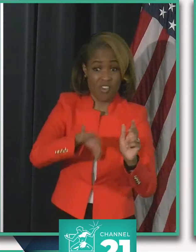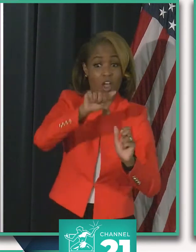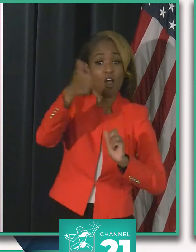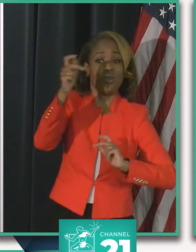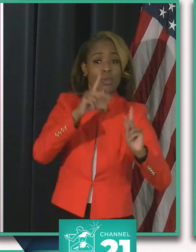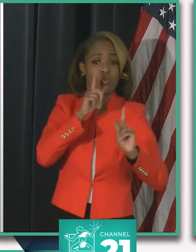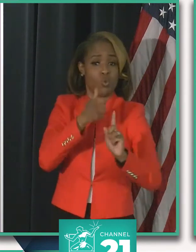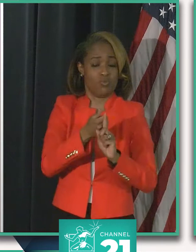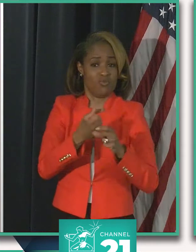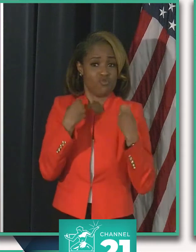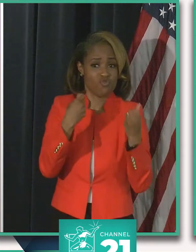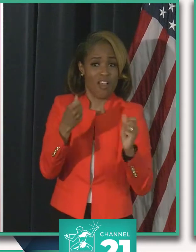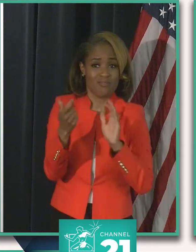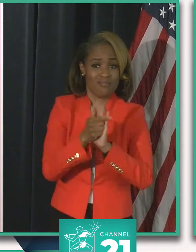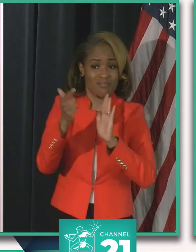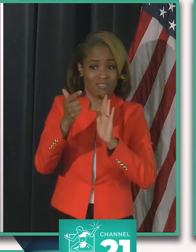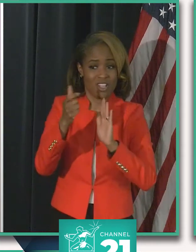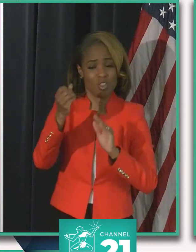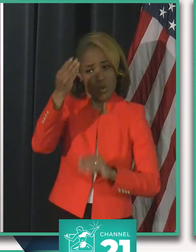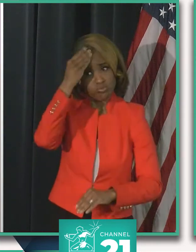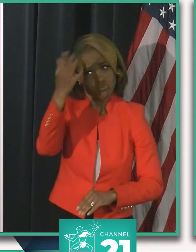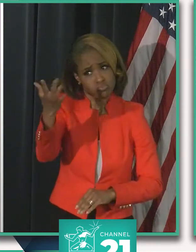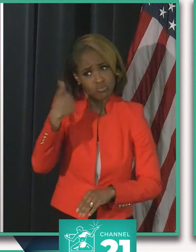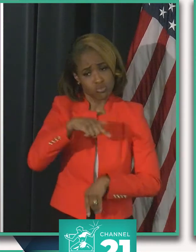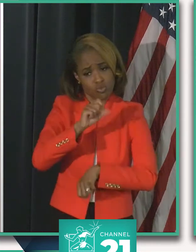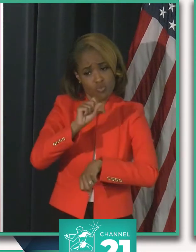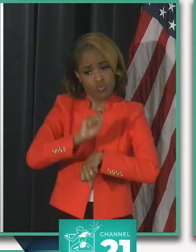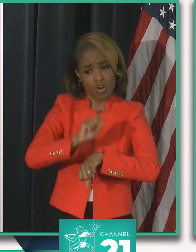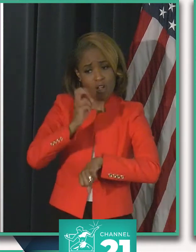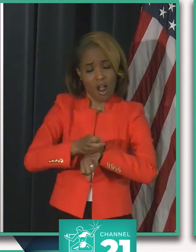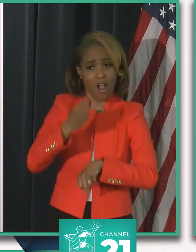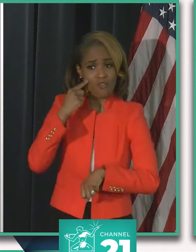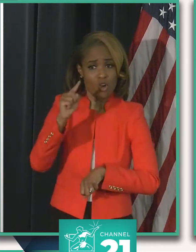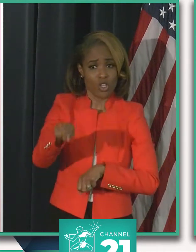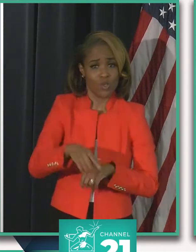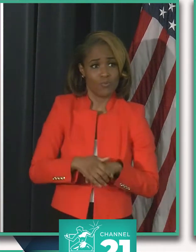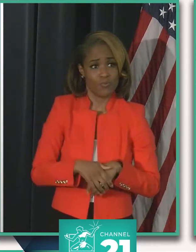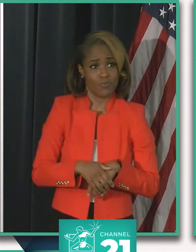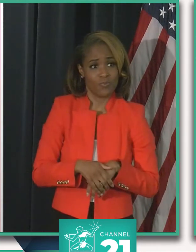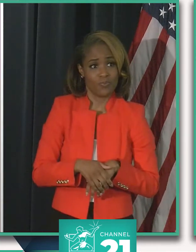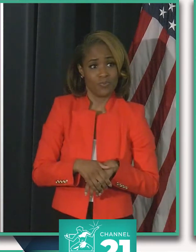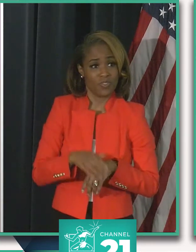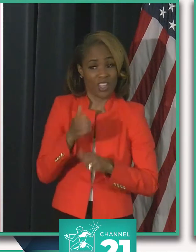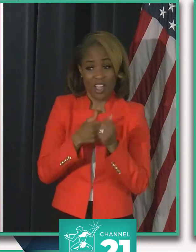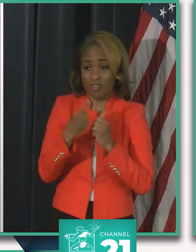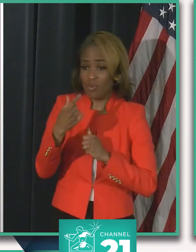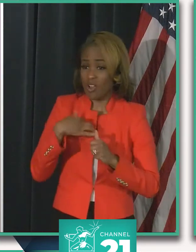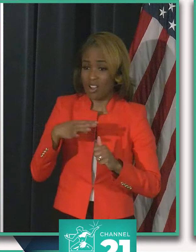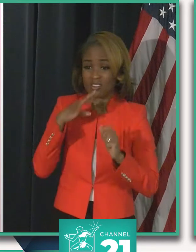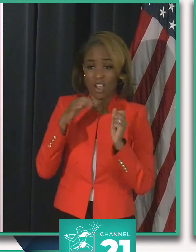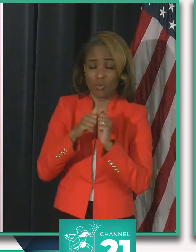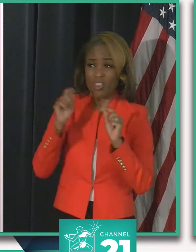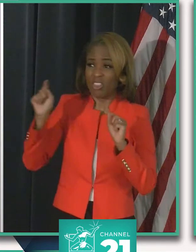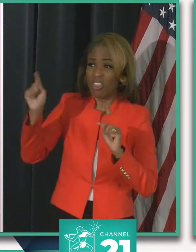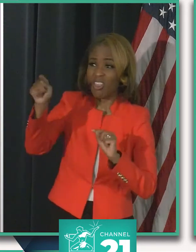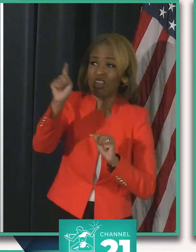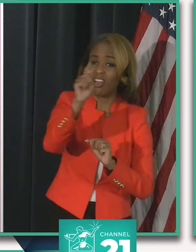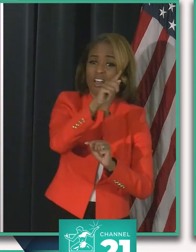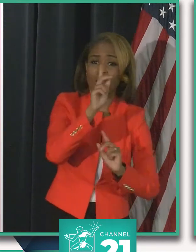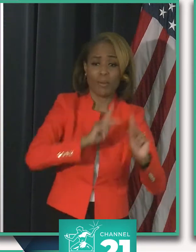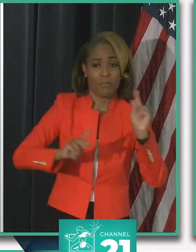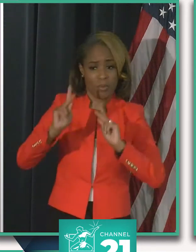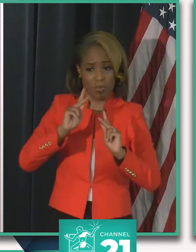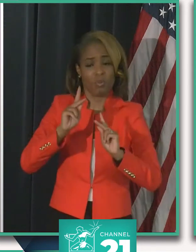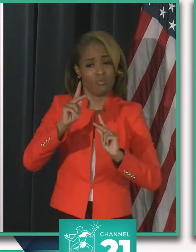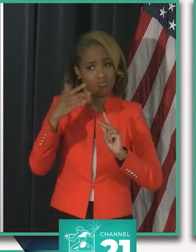illegally. So just know, we're working very hard for you. I feel it. Everybody I've talked to around the city, they